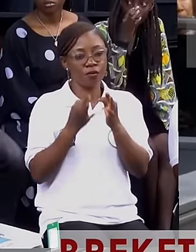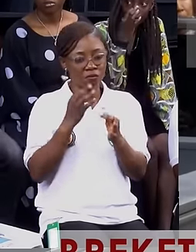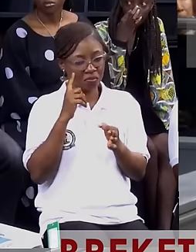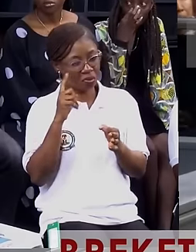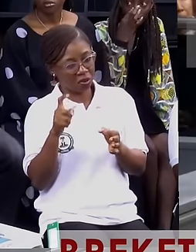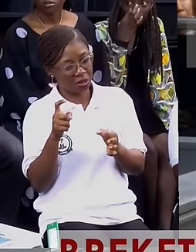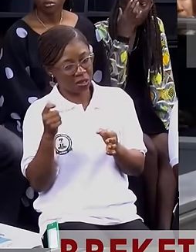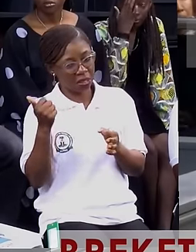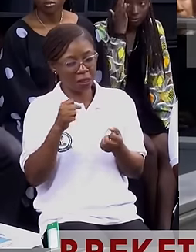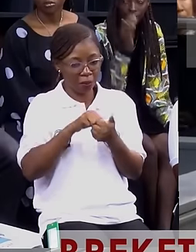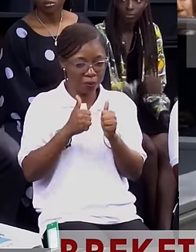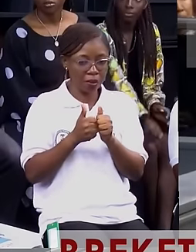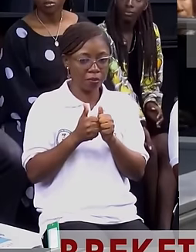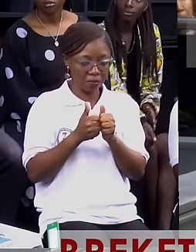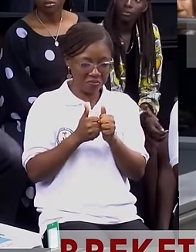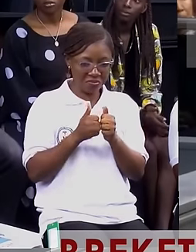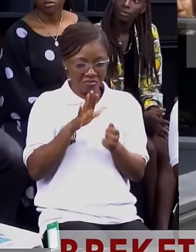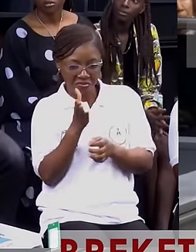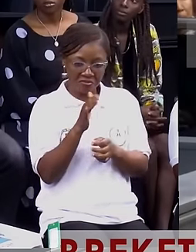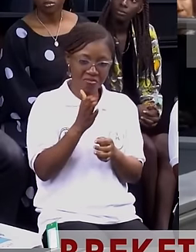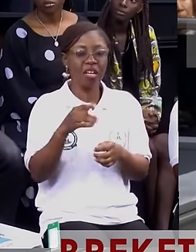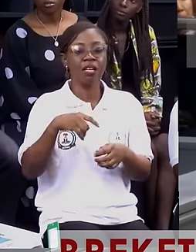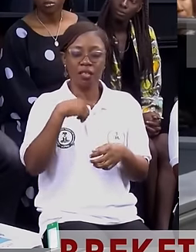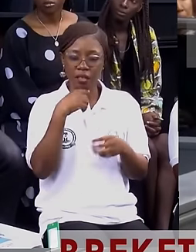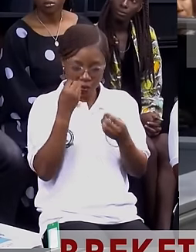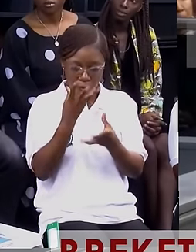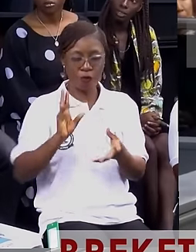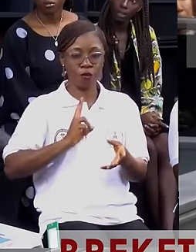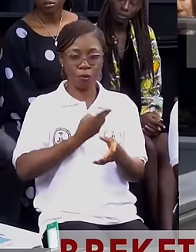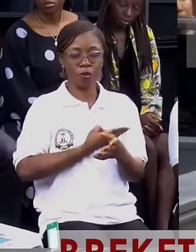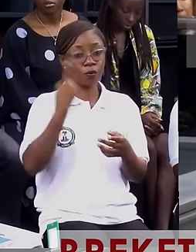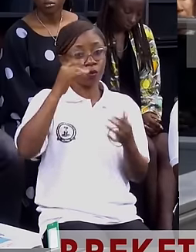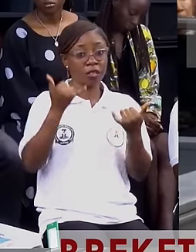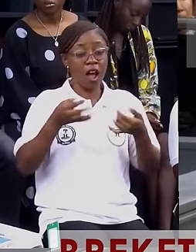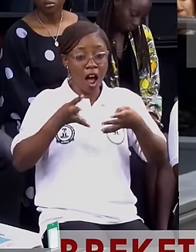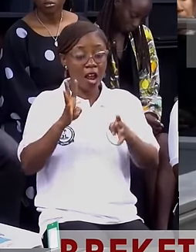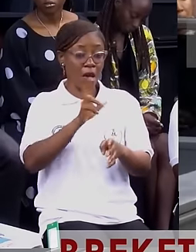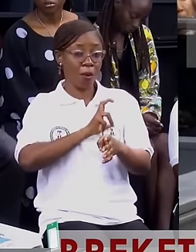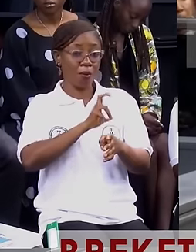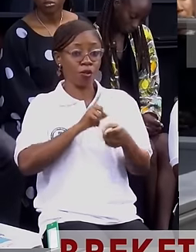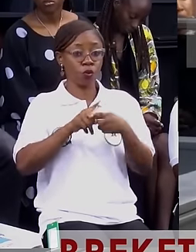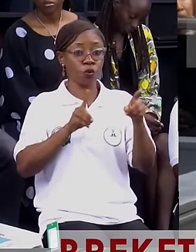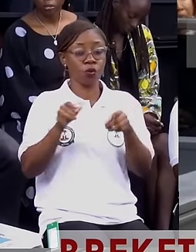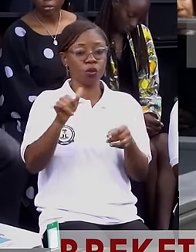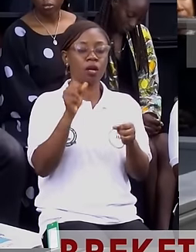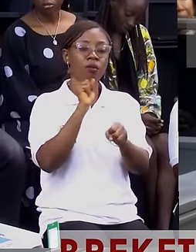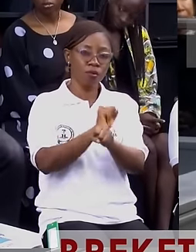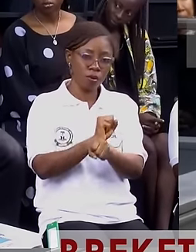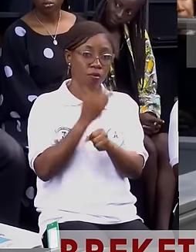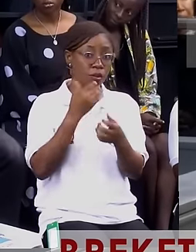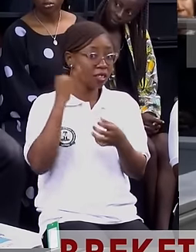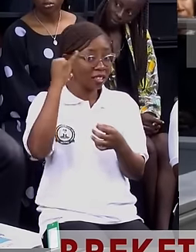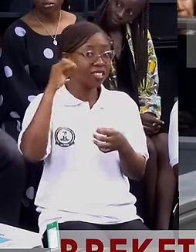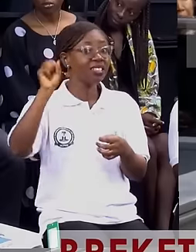mago, let us know. But for now, allow police to do their job. Good idea, yes? Thank